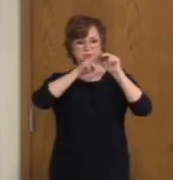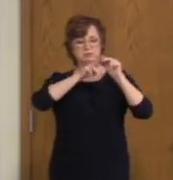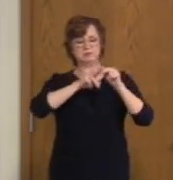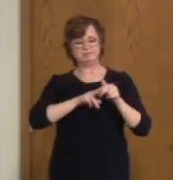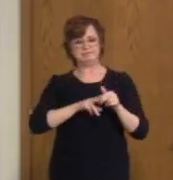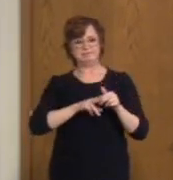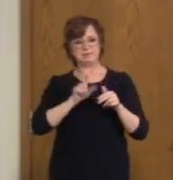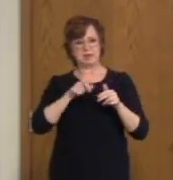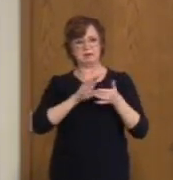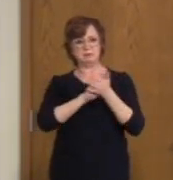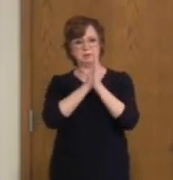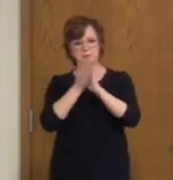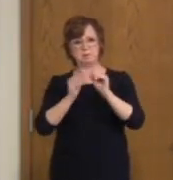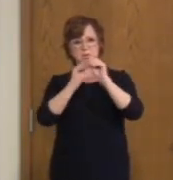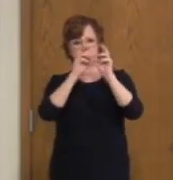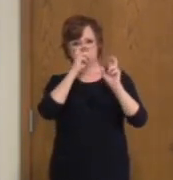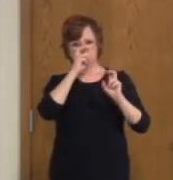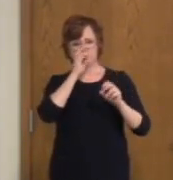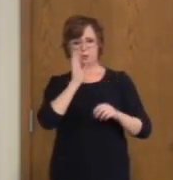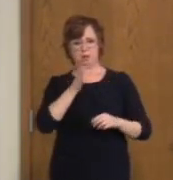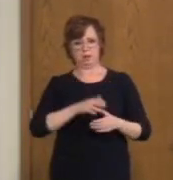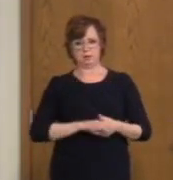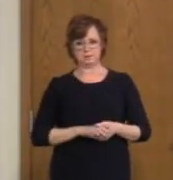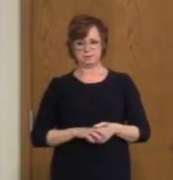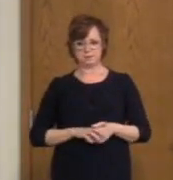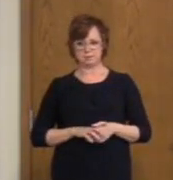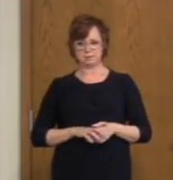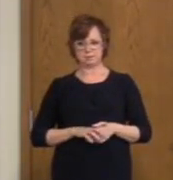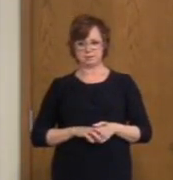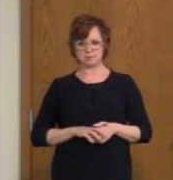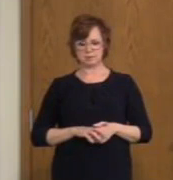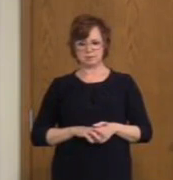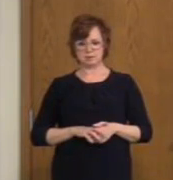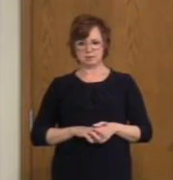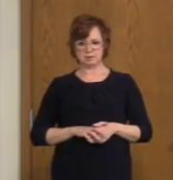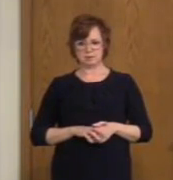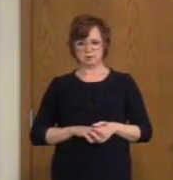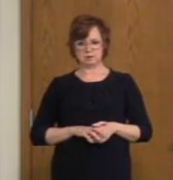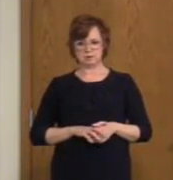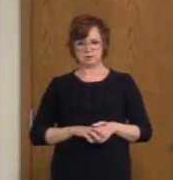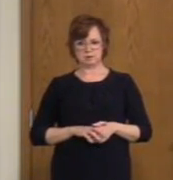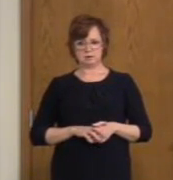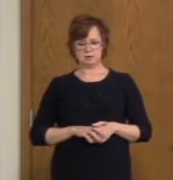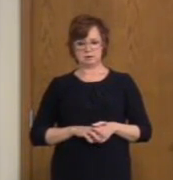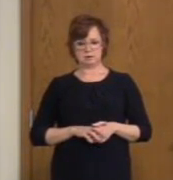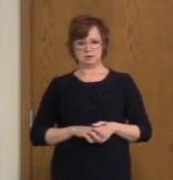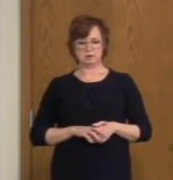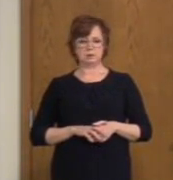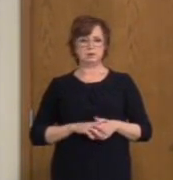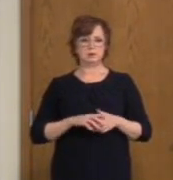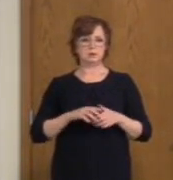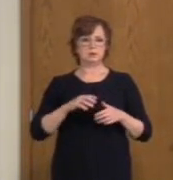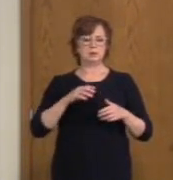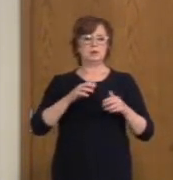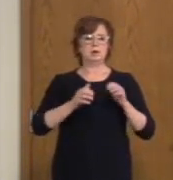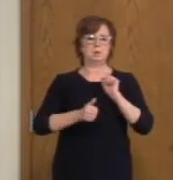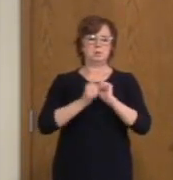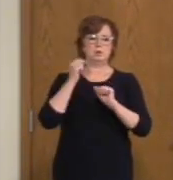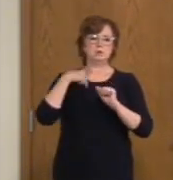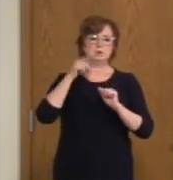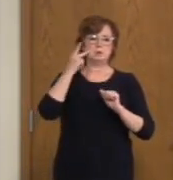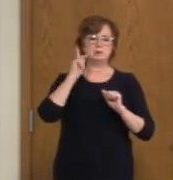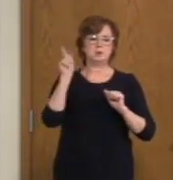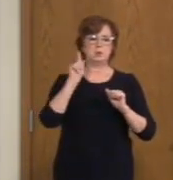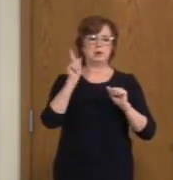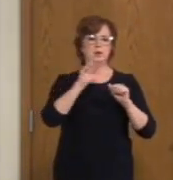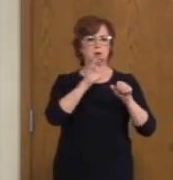stringent. We do know that it is ultimately to a large extent our individual actions at work, because many people